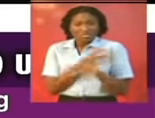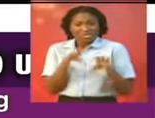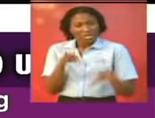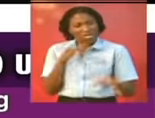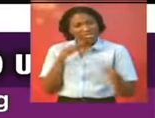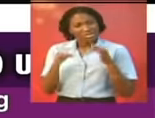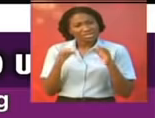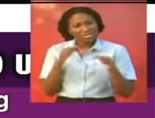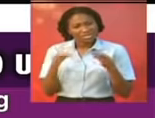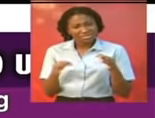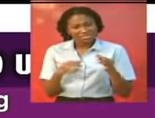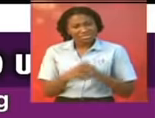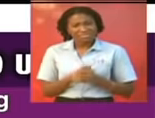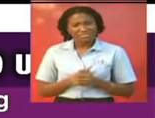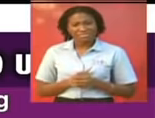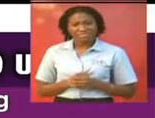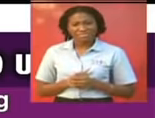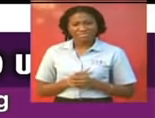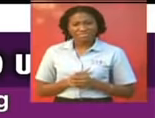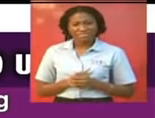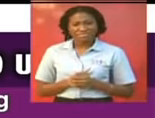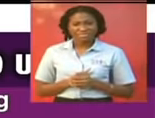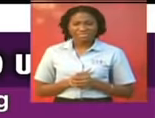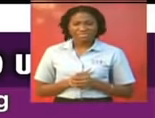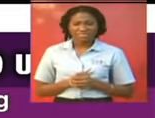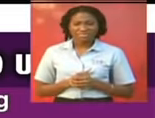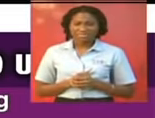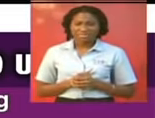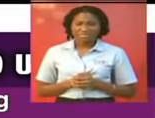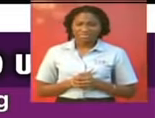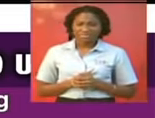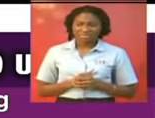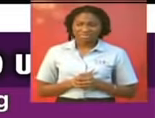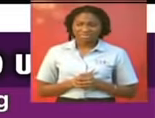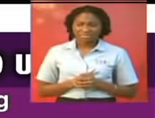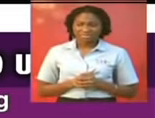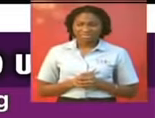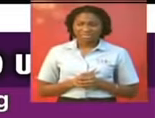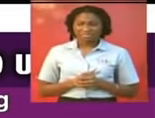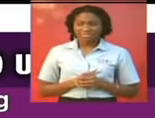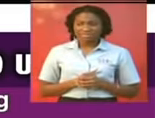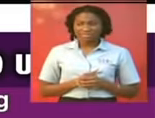the best considering would you mind repeating the second question?